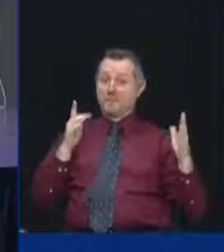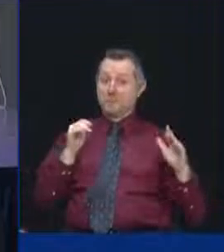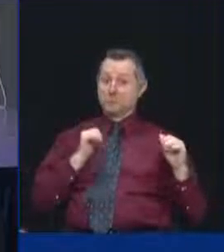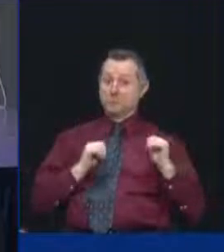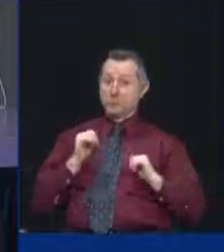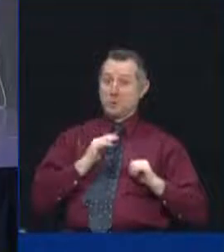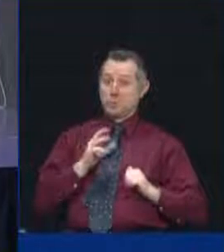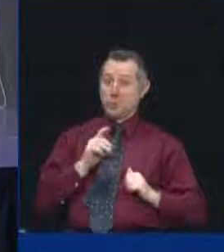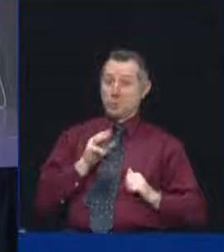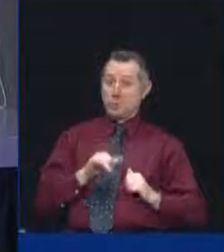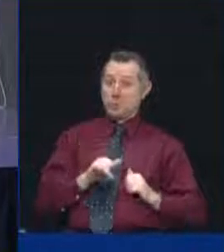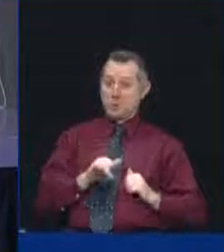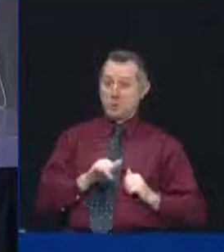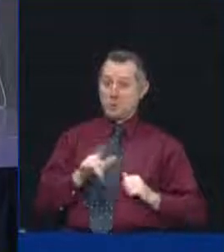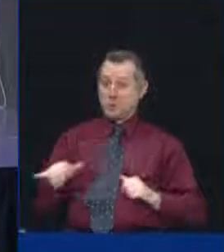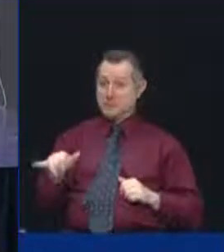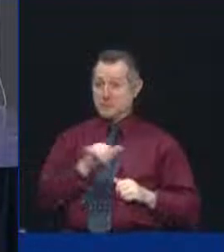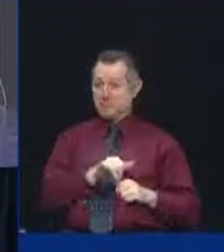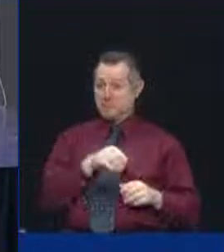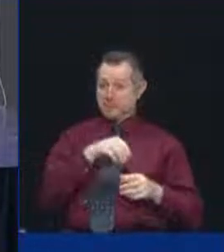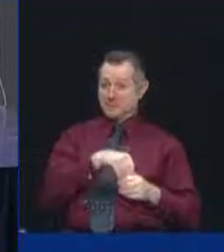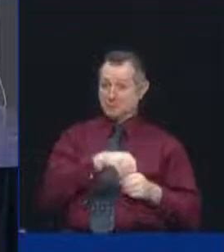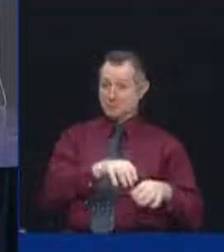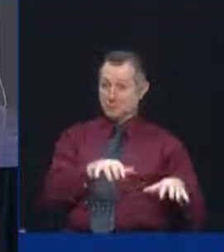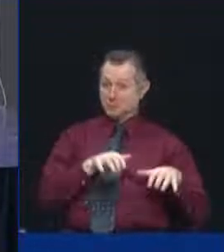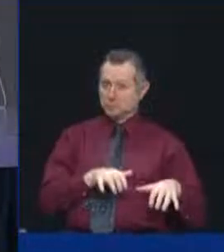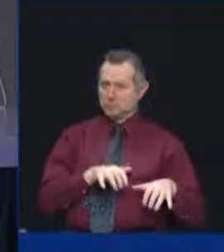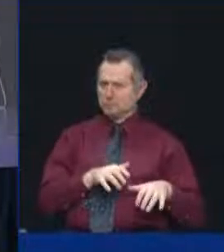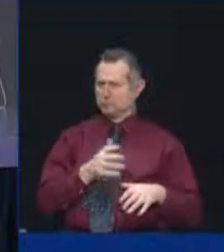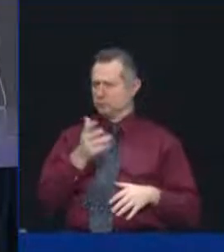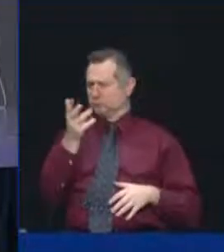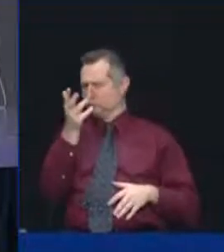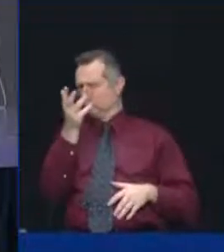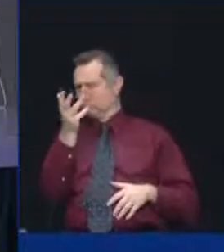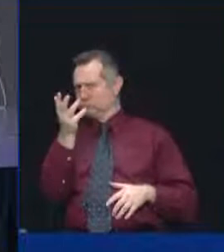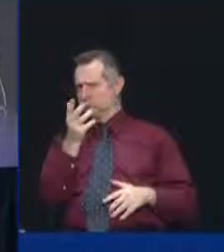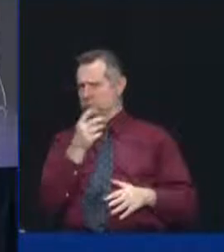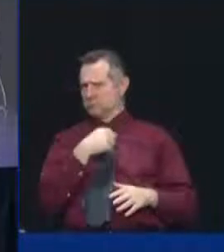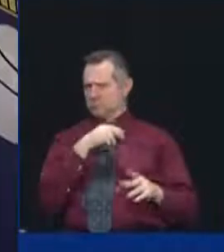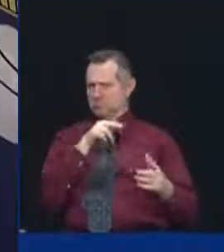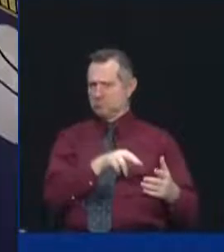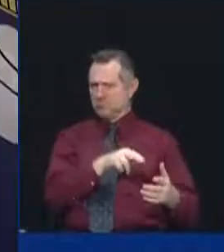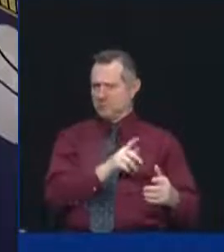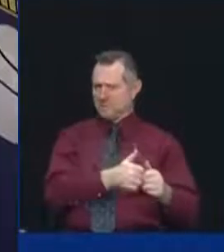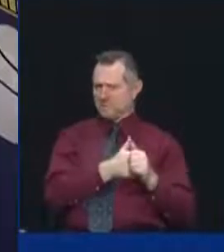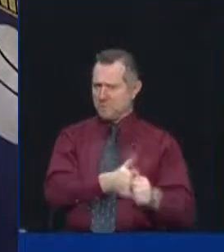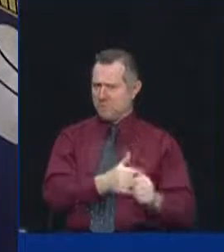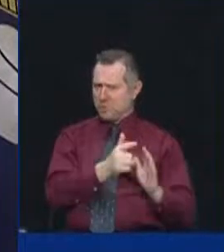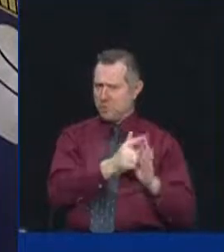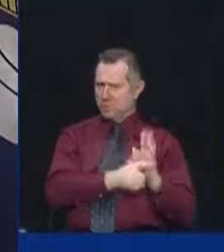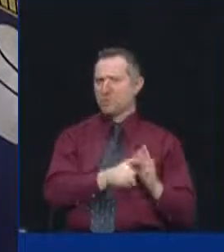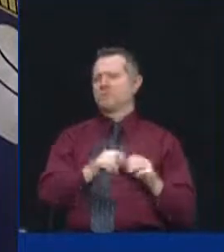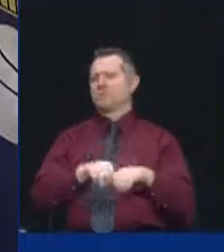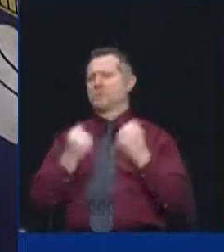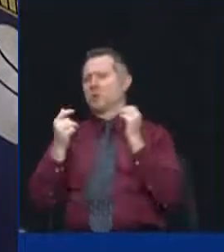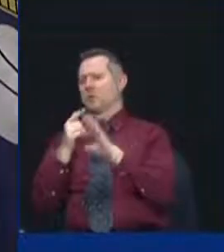system indoors, what are you looking at regarding legality of this kind of separation of seating? The Please. legality